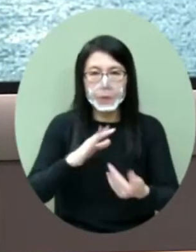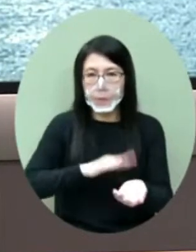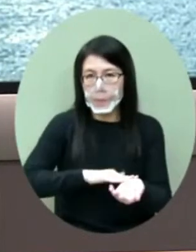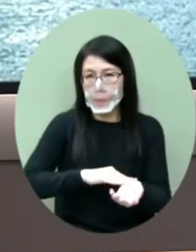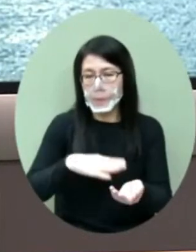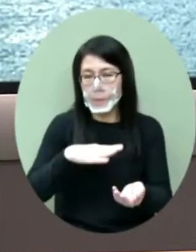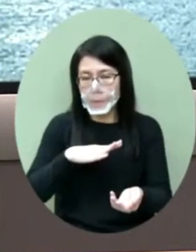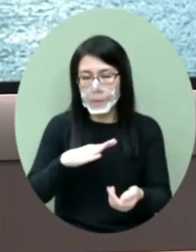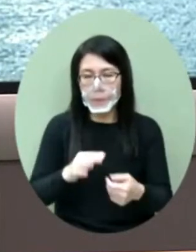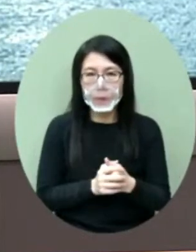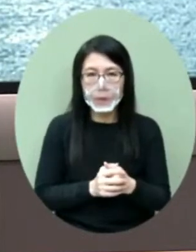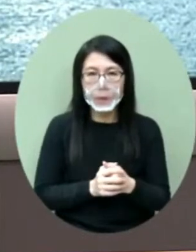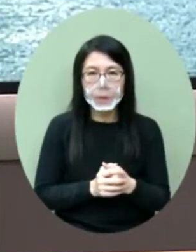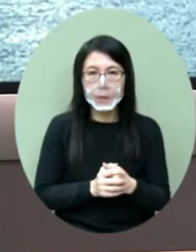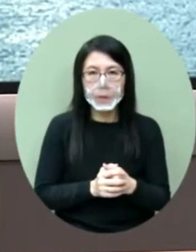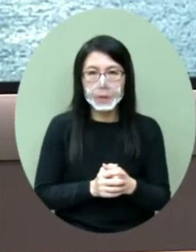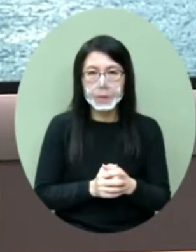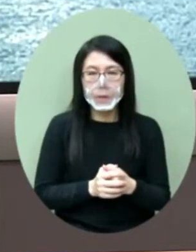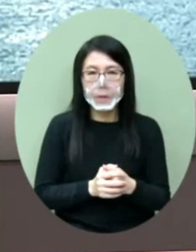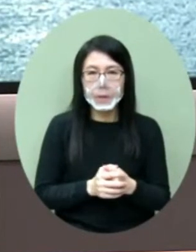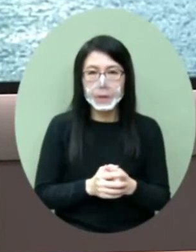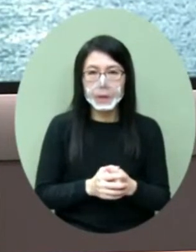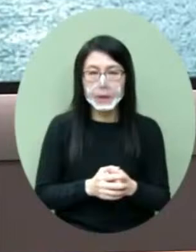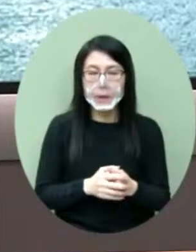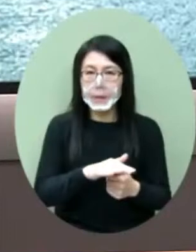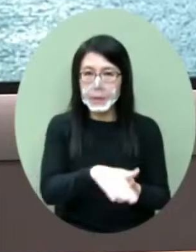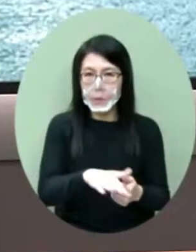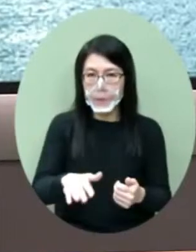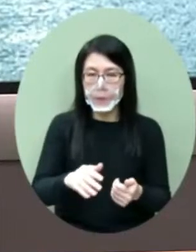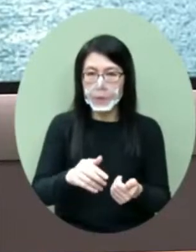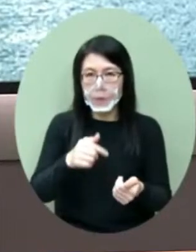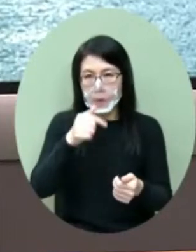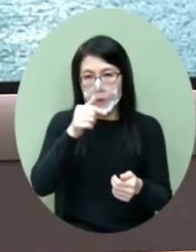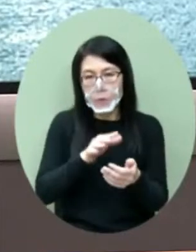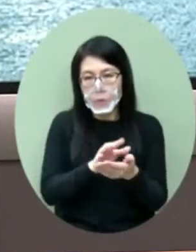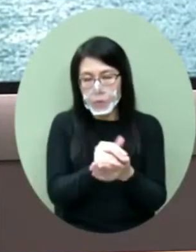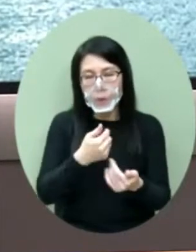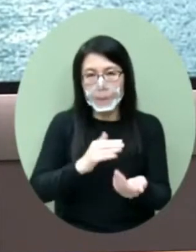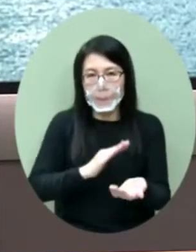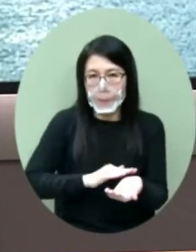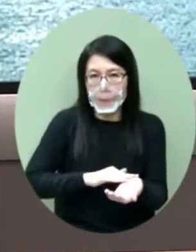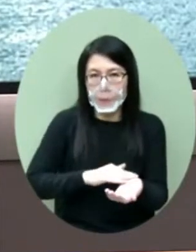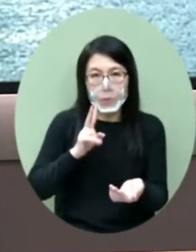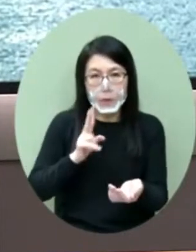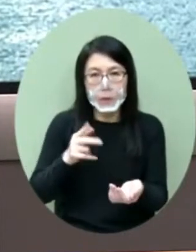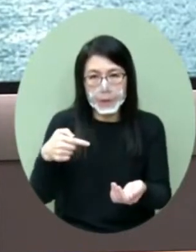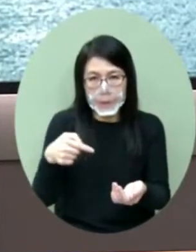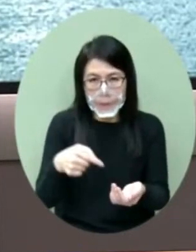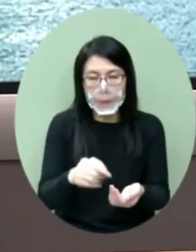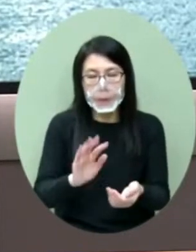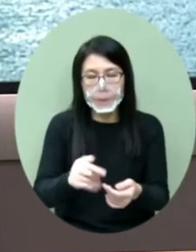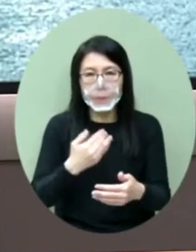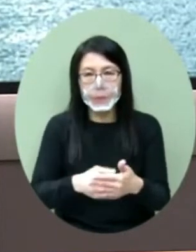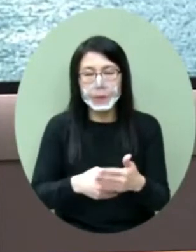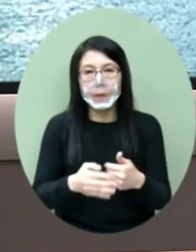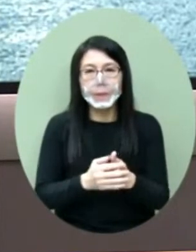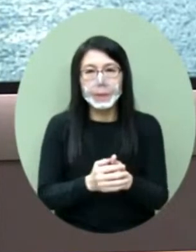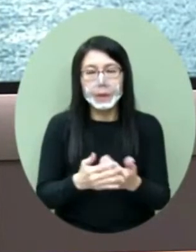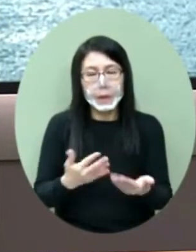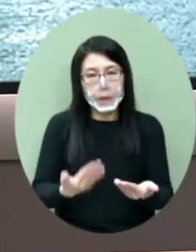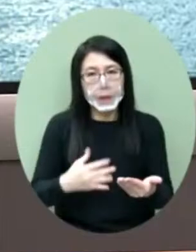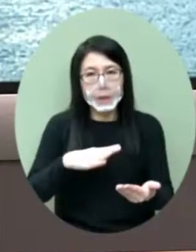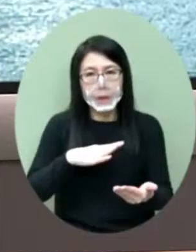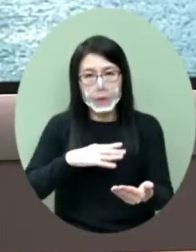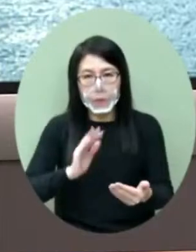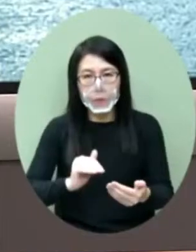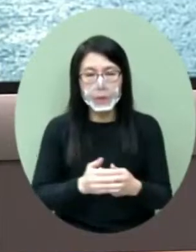pediatric patients as against the need of someone accompanying them. Now that the epidemic